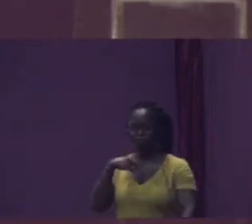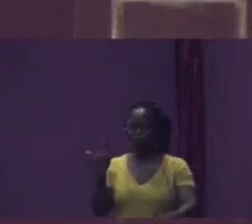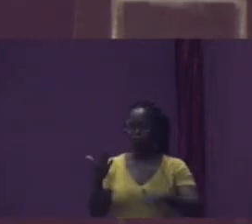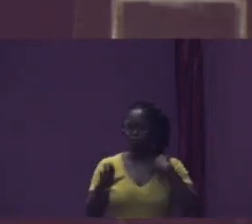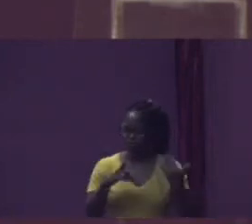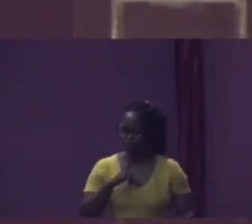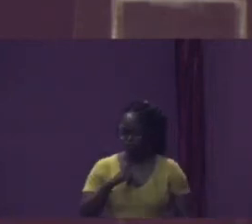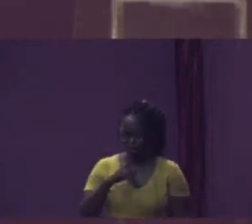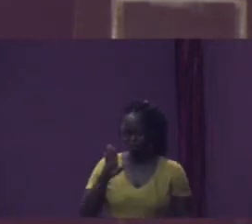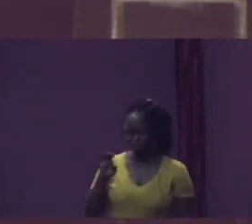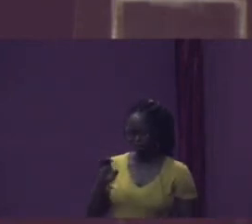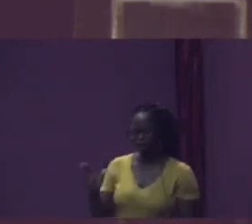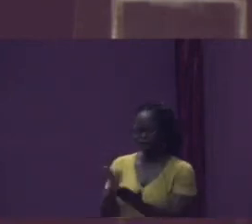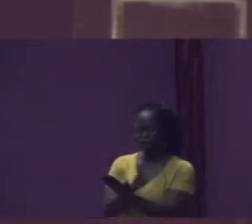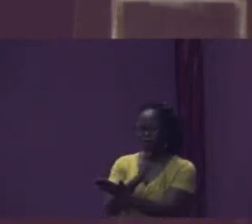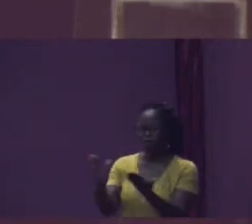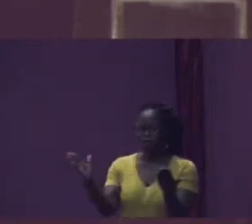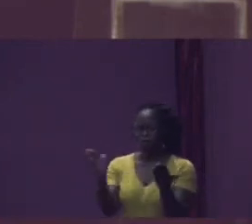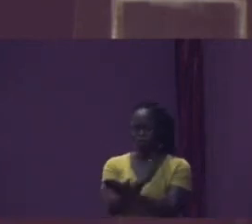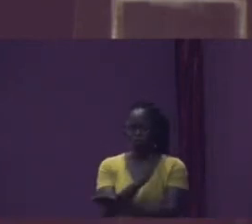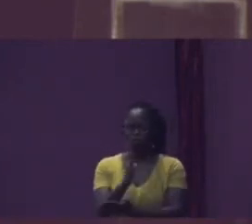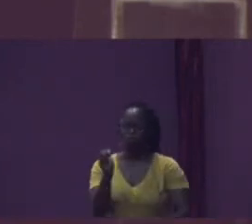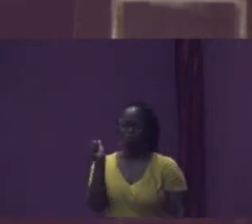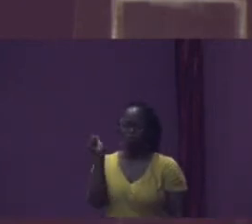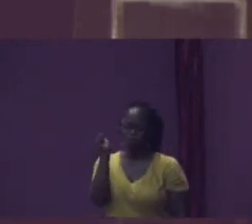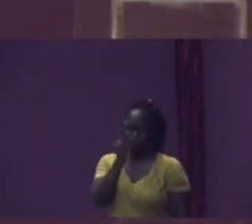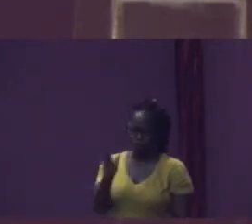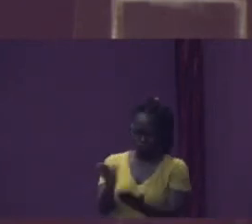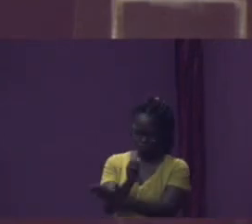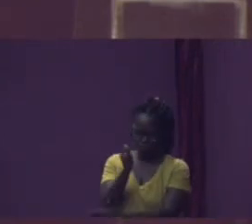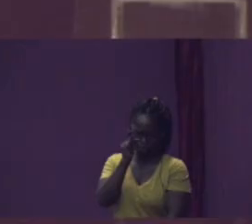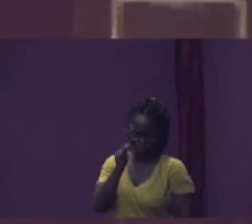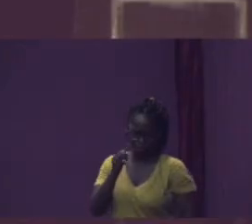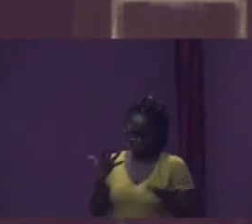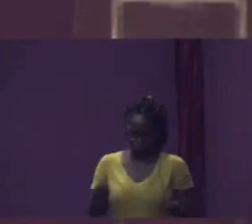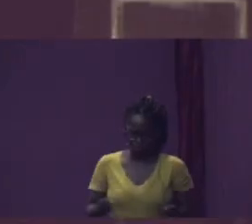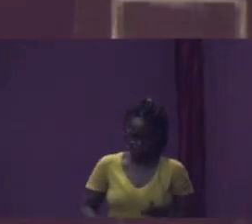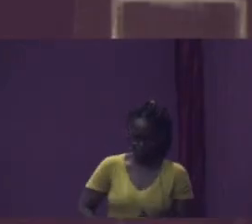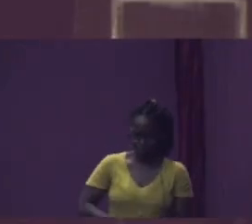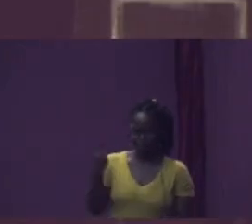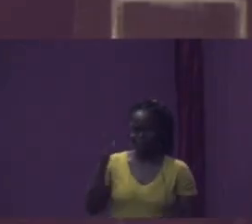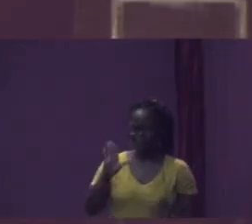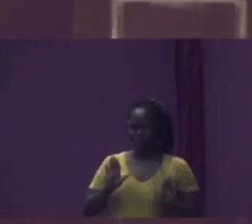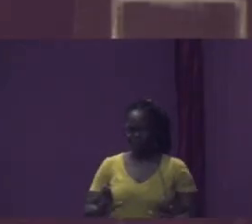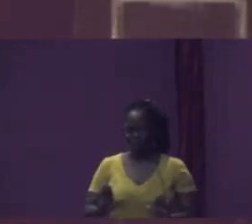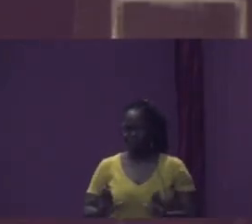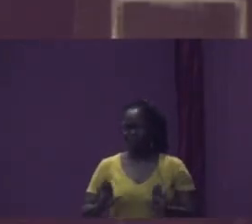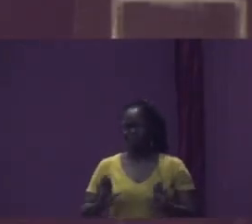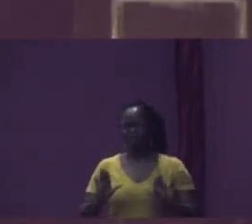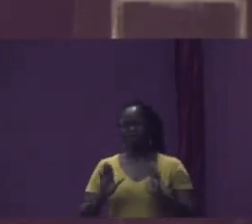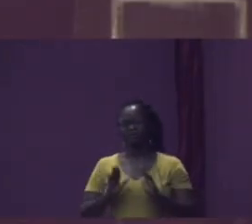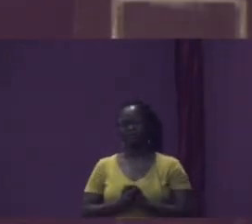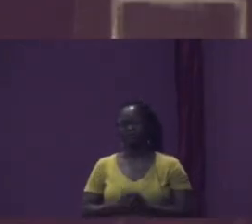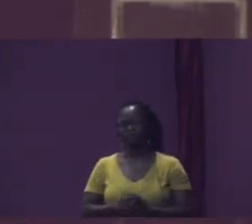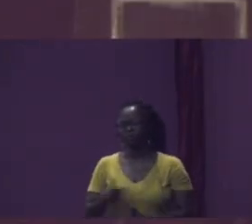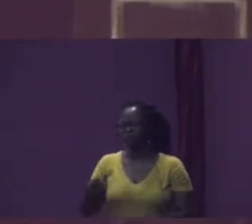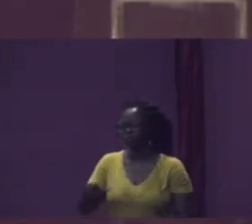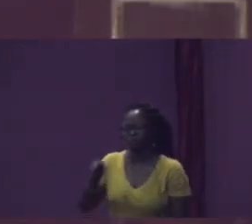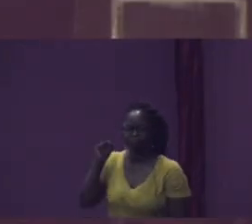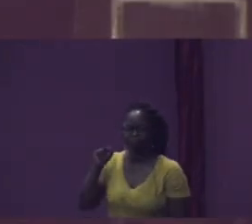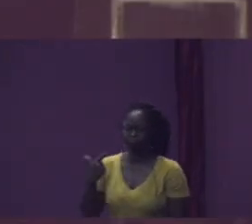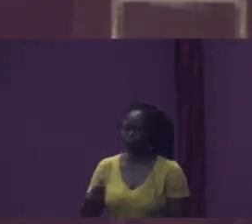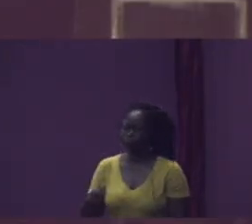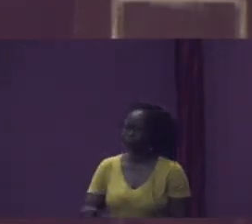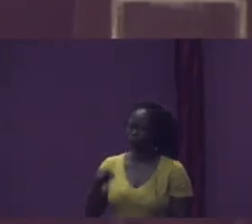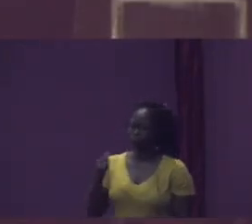and there's a bit of a misallocation sometimes. Too little, too late, of course, is associated with high morbidity and mortality,